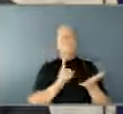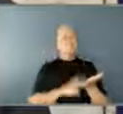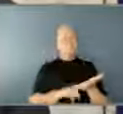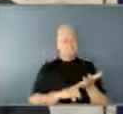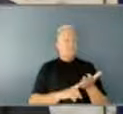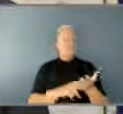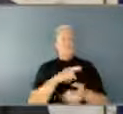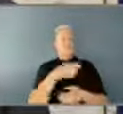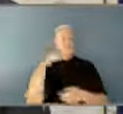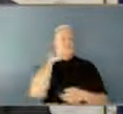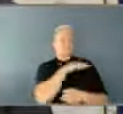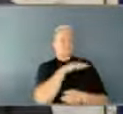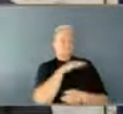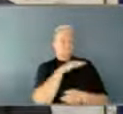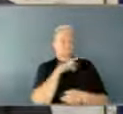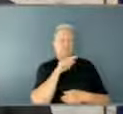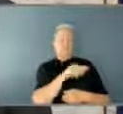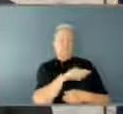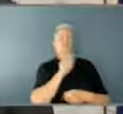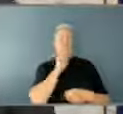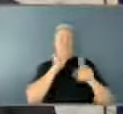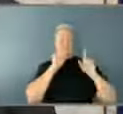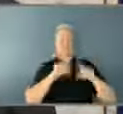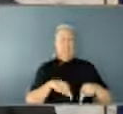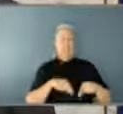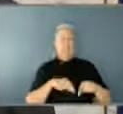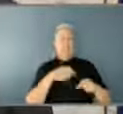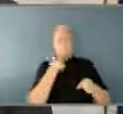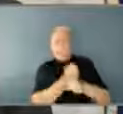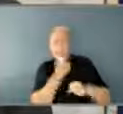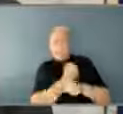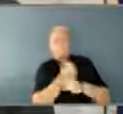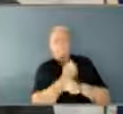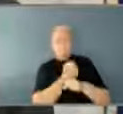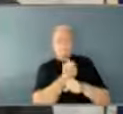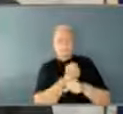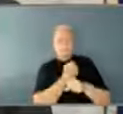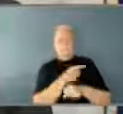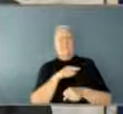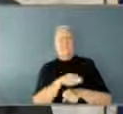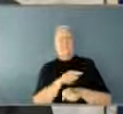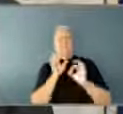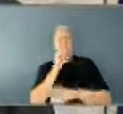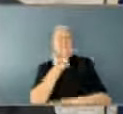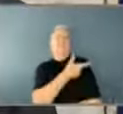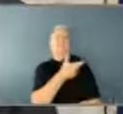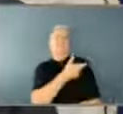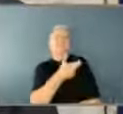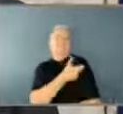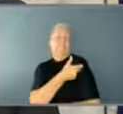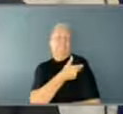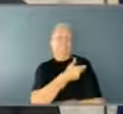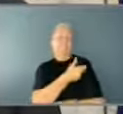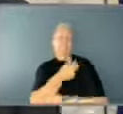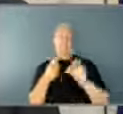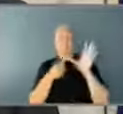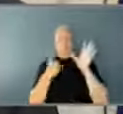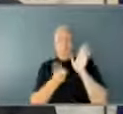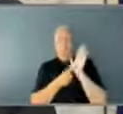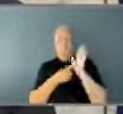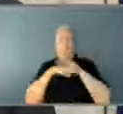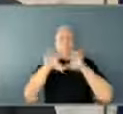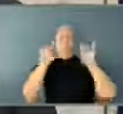and we'll have plentiful supplies, and we'll be scaling up with the aim to vaccinate the population by October. I'm incredibly pleased